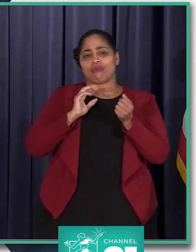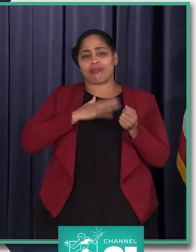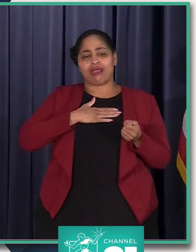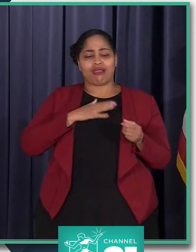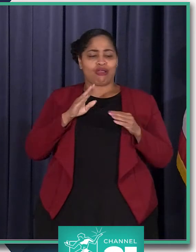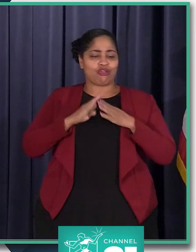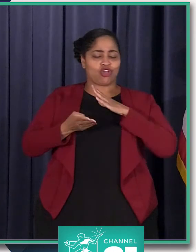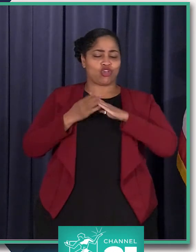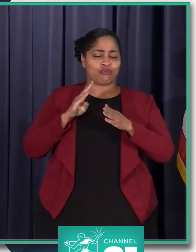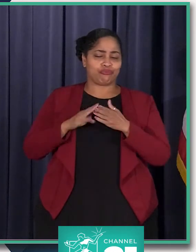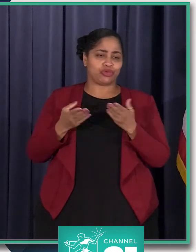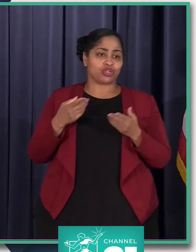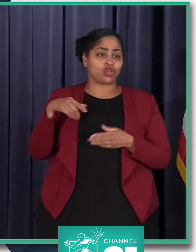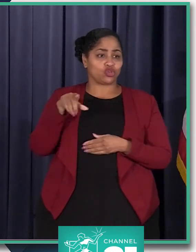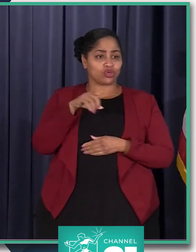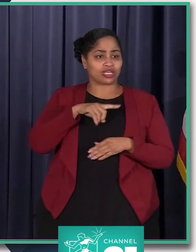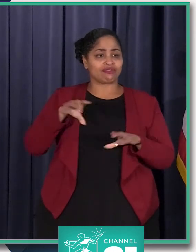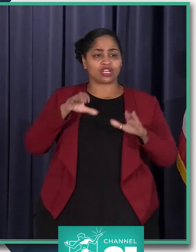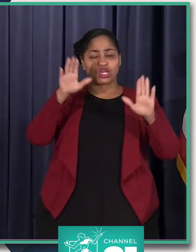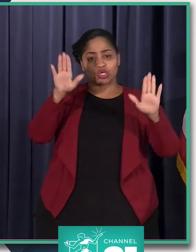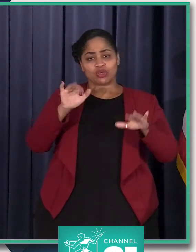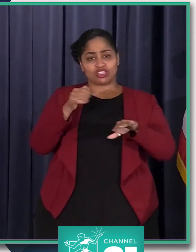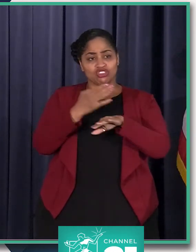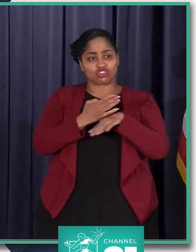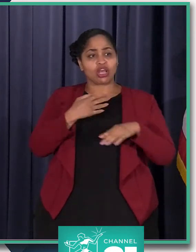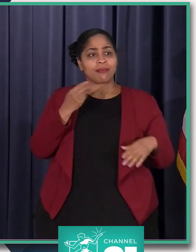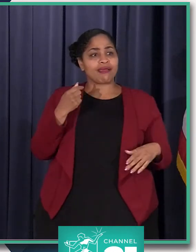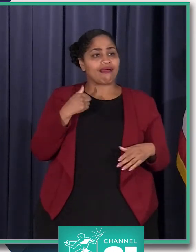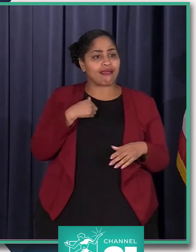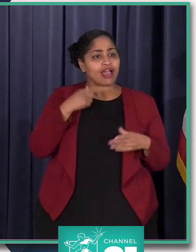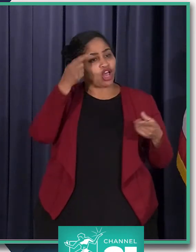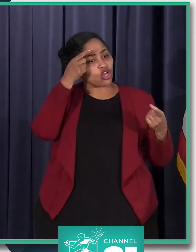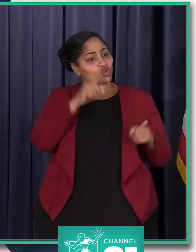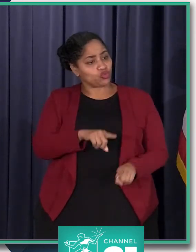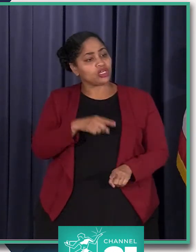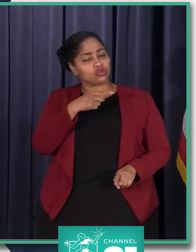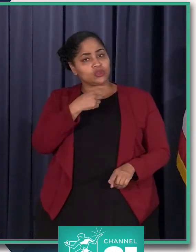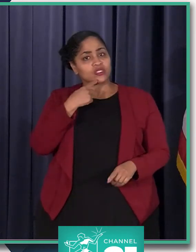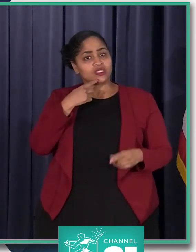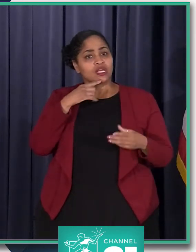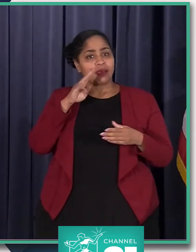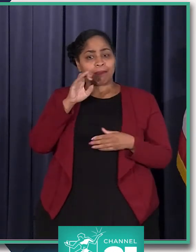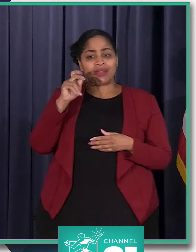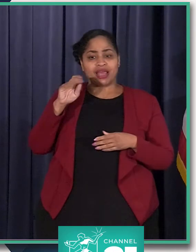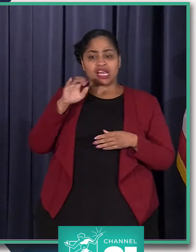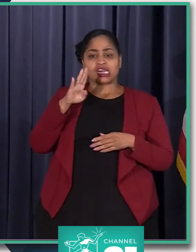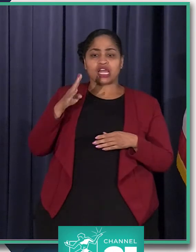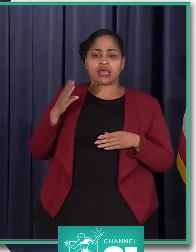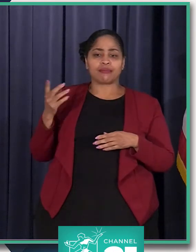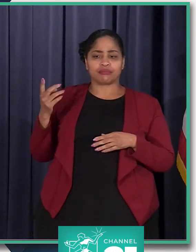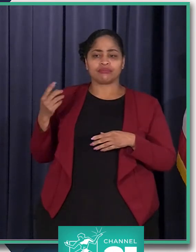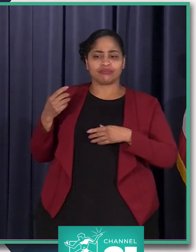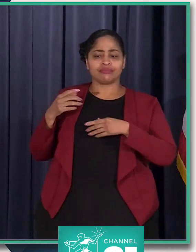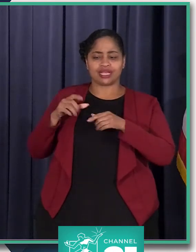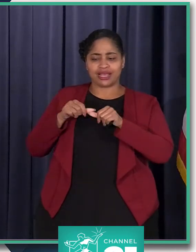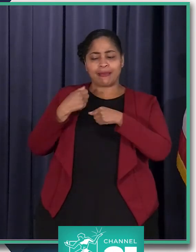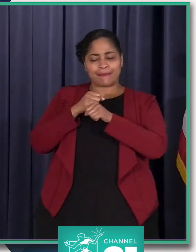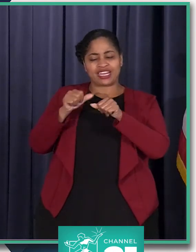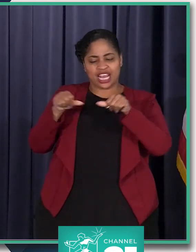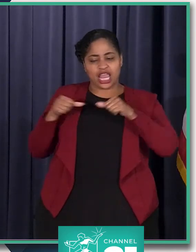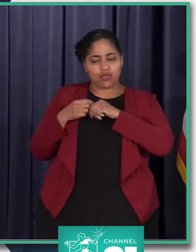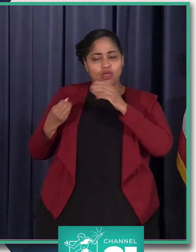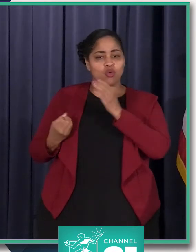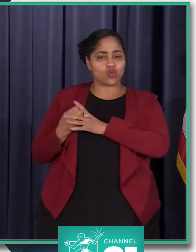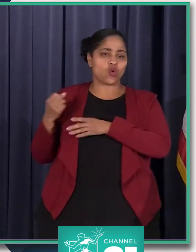community. You guys have done a great job, and I agree with what you said, that block clubs come back faster. We are